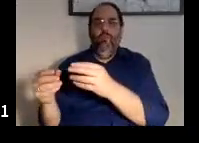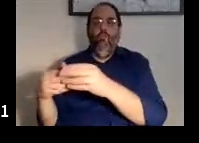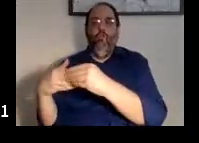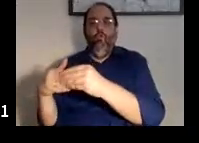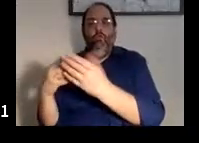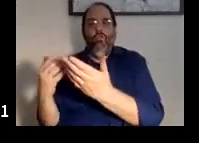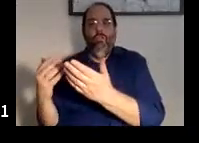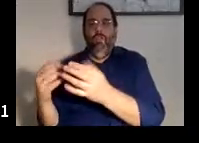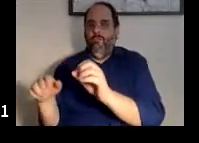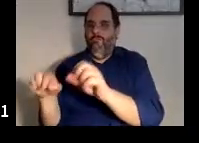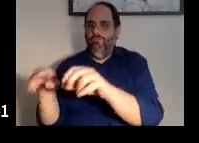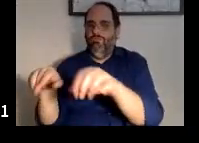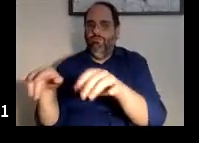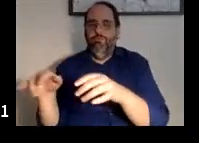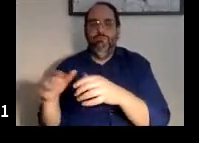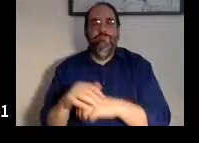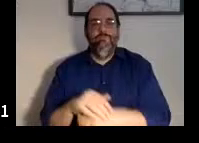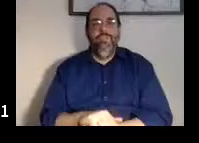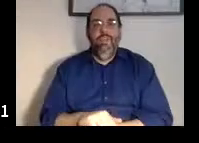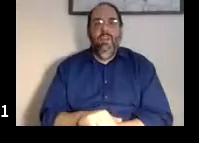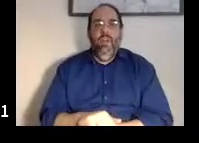only.